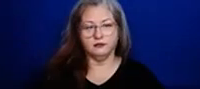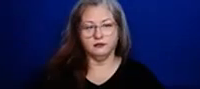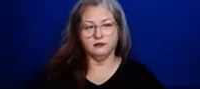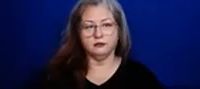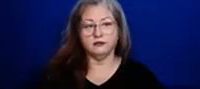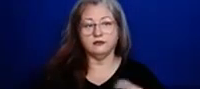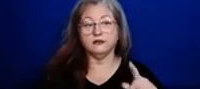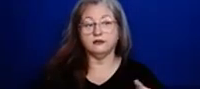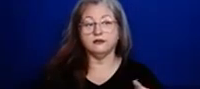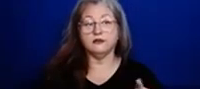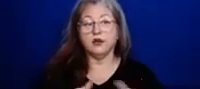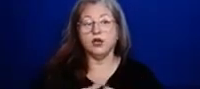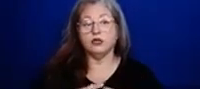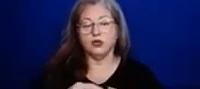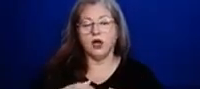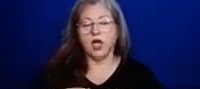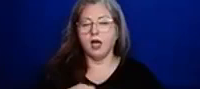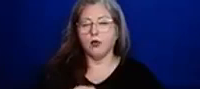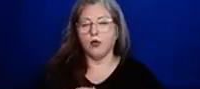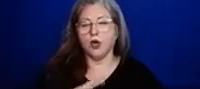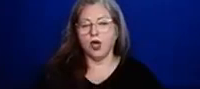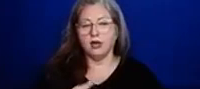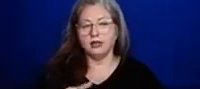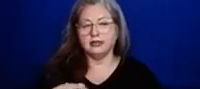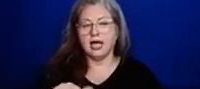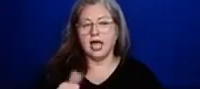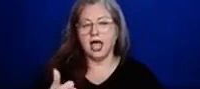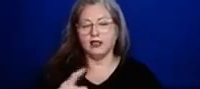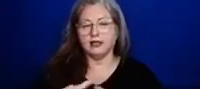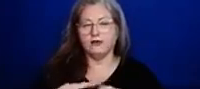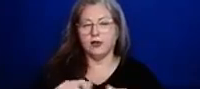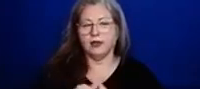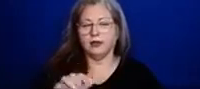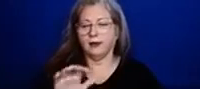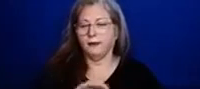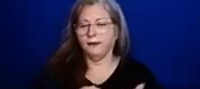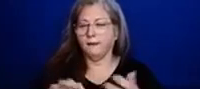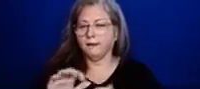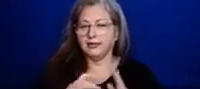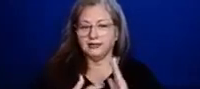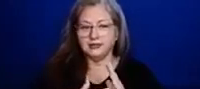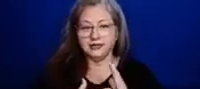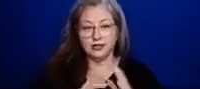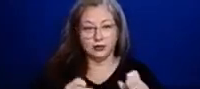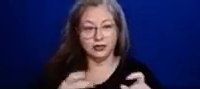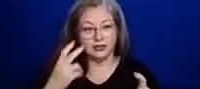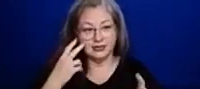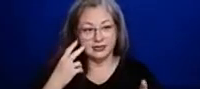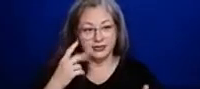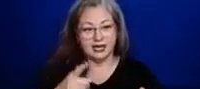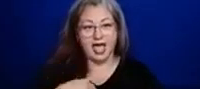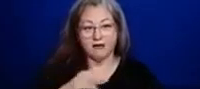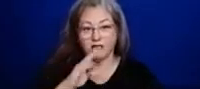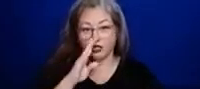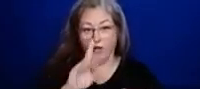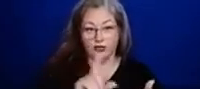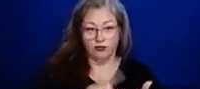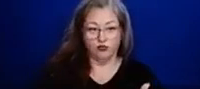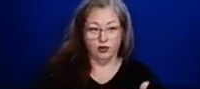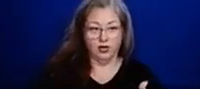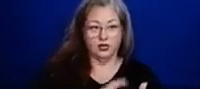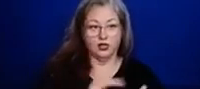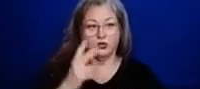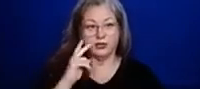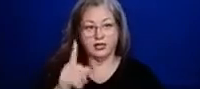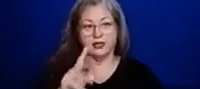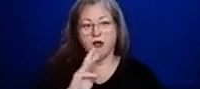This also here, I'm working another, also technique mixta, because you can see like the direct printmaking, and then you see